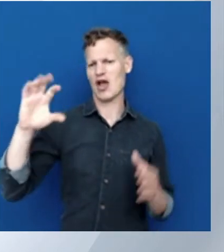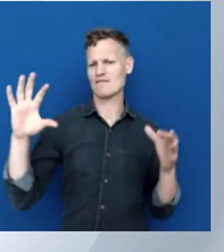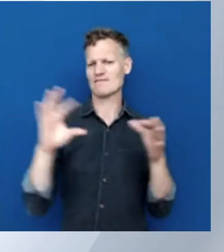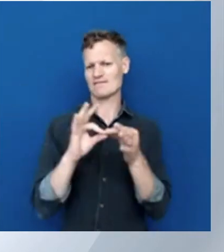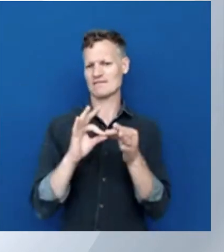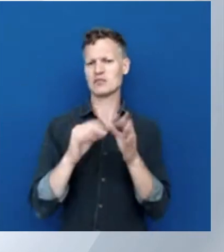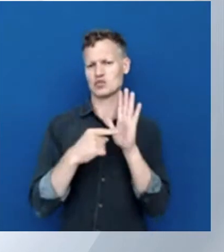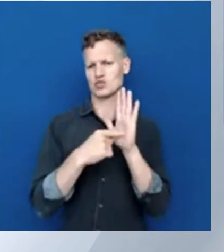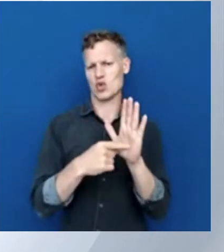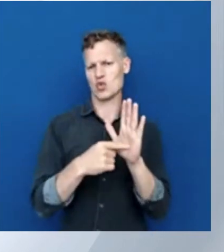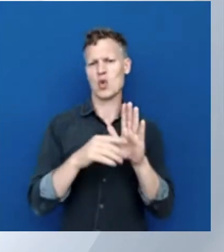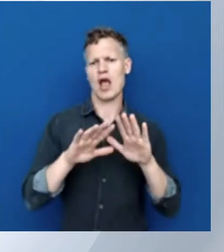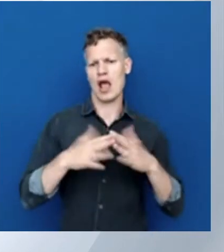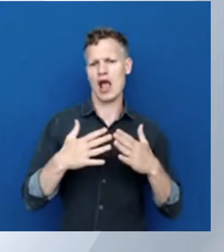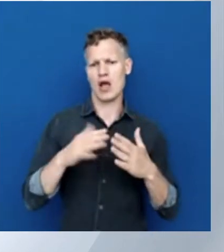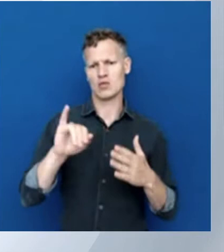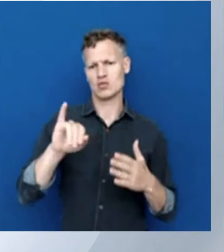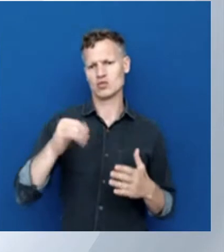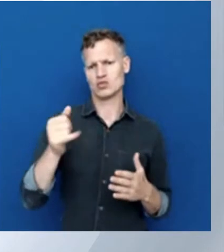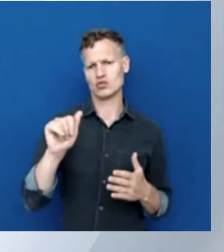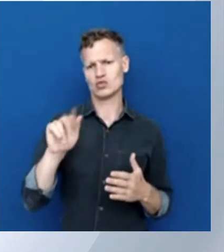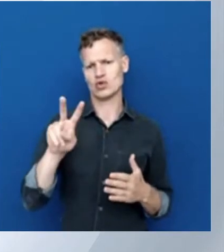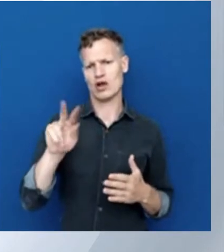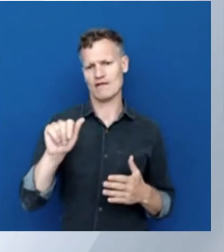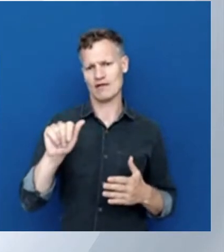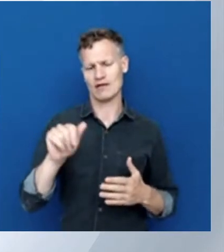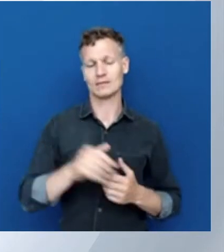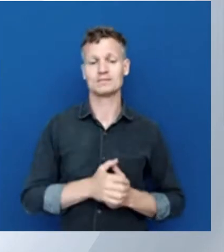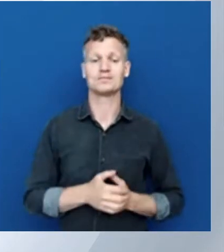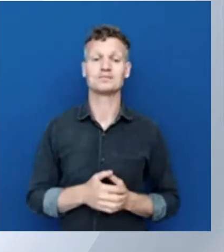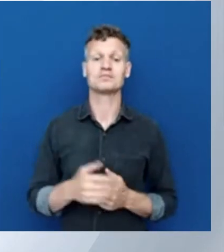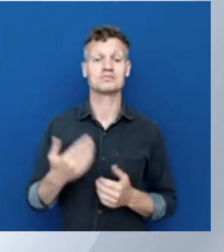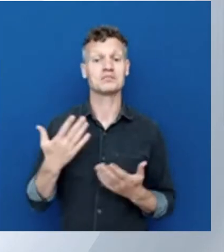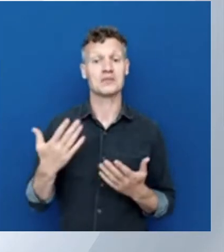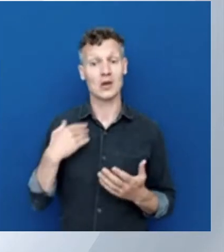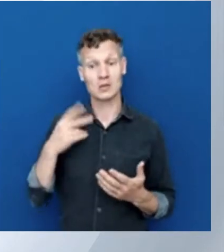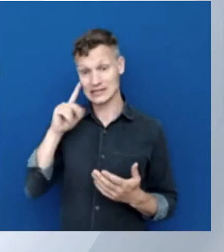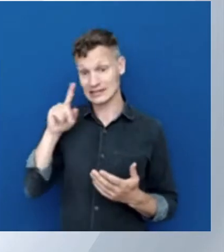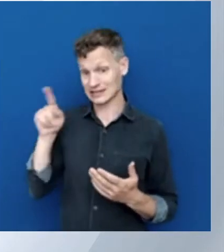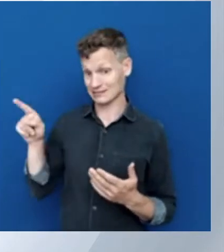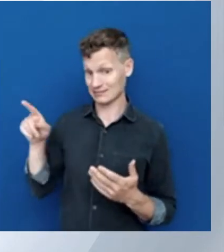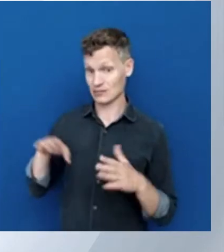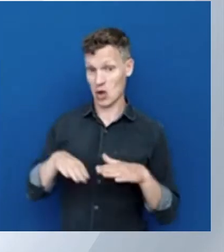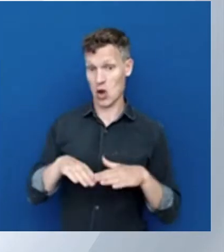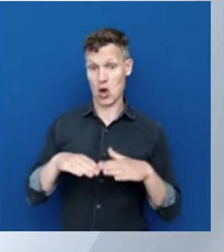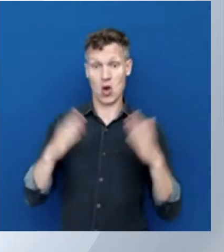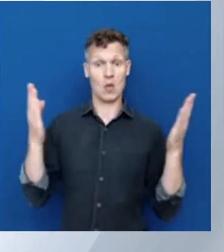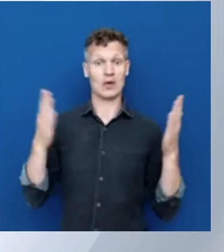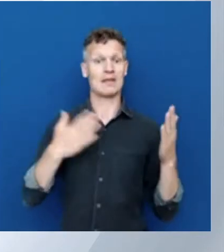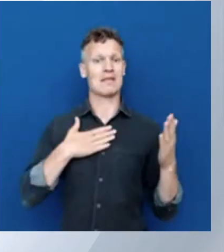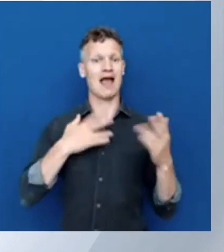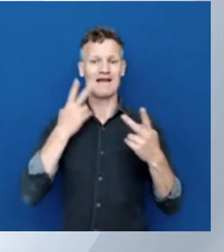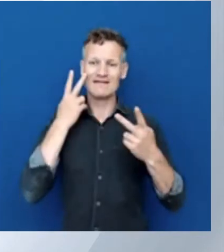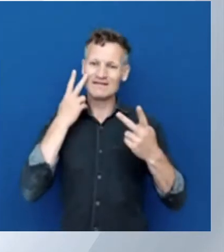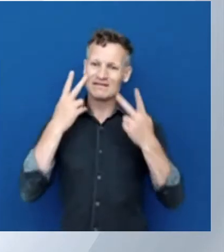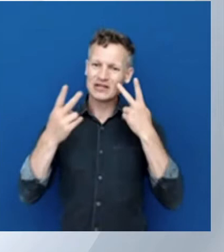Java. So I've cloned it there, and I've opened it up in my Visual Studio